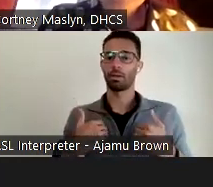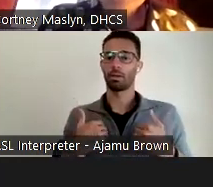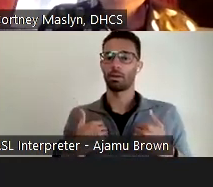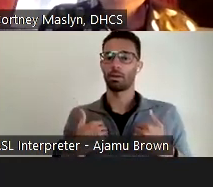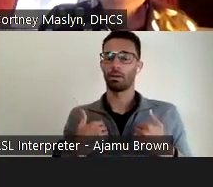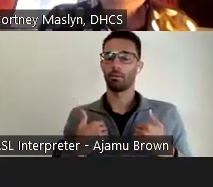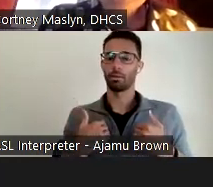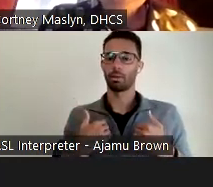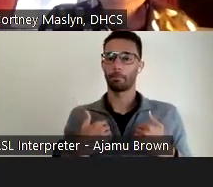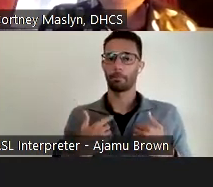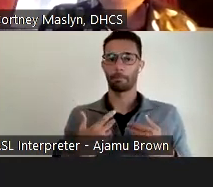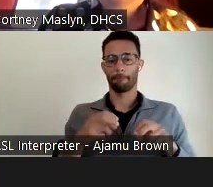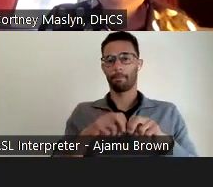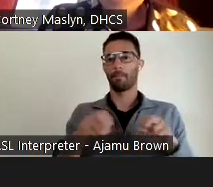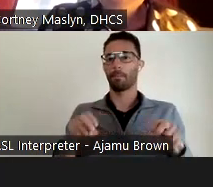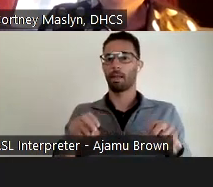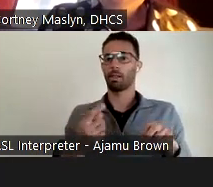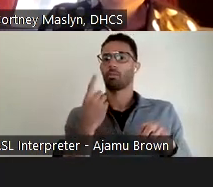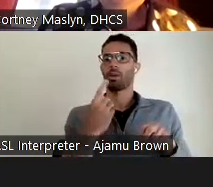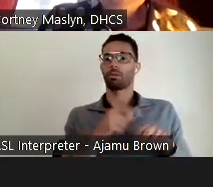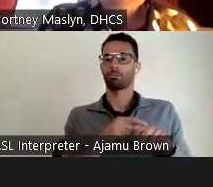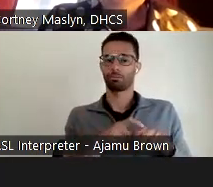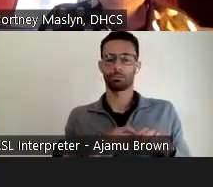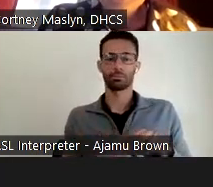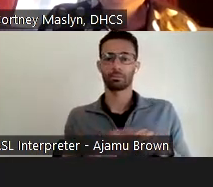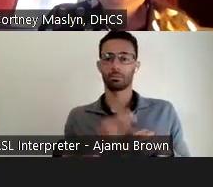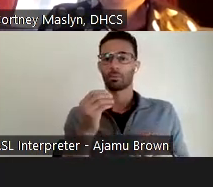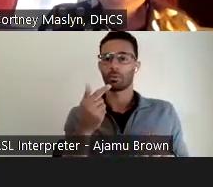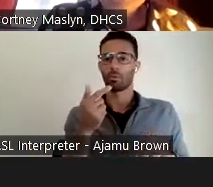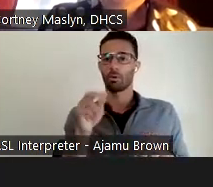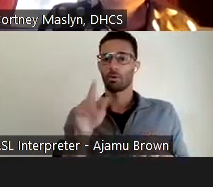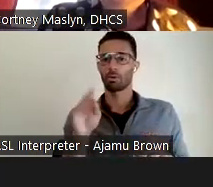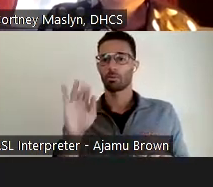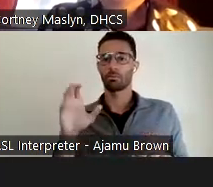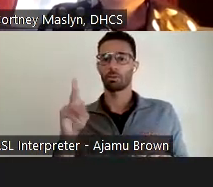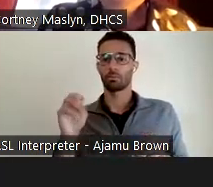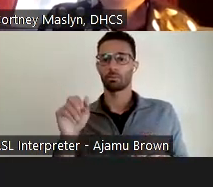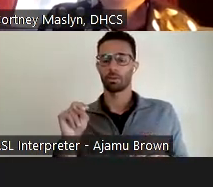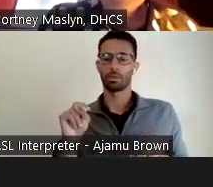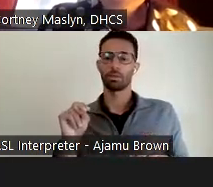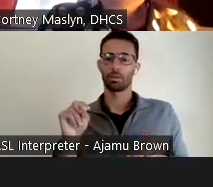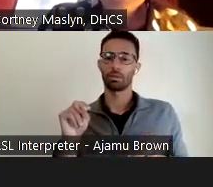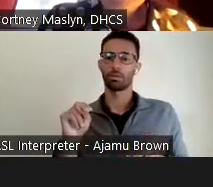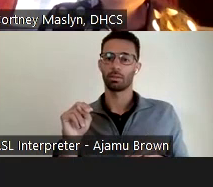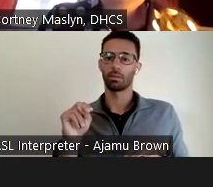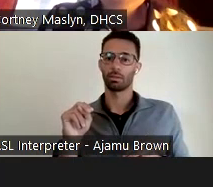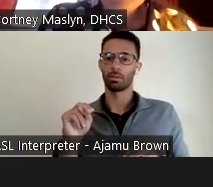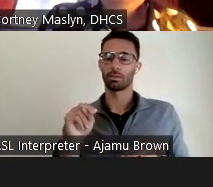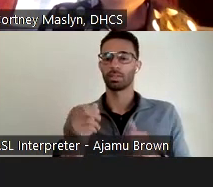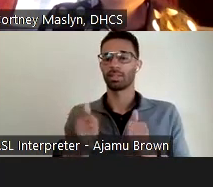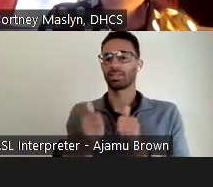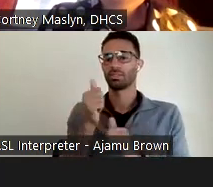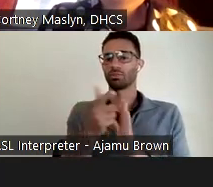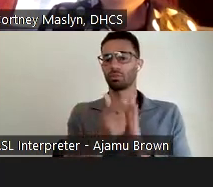one. I am happy to introduce Hagar Dickman, who is a senior health attorney at Justice and Aging, and will provide a